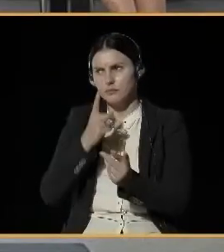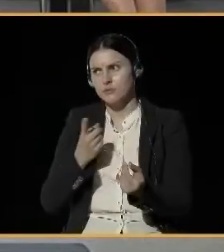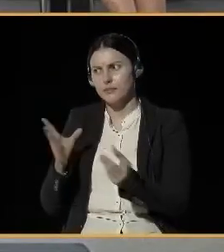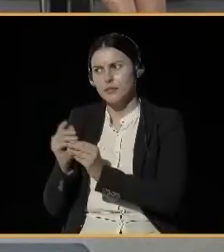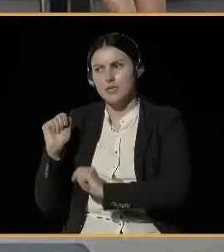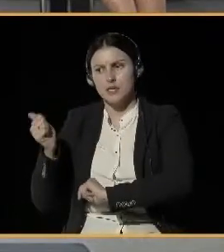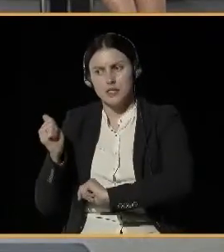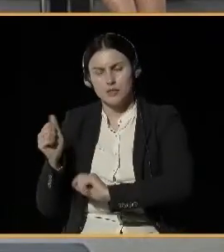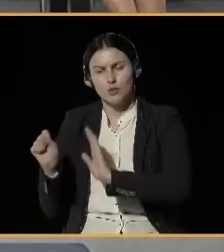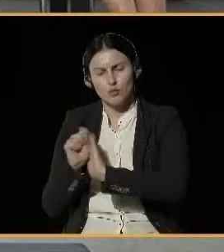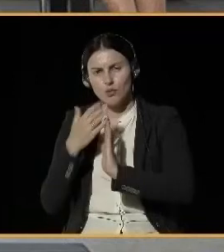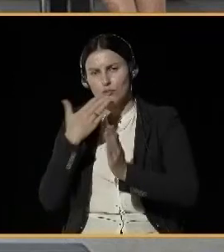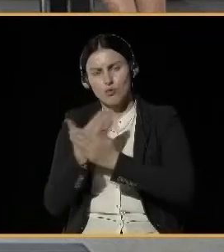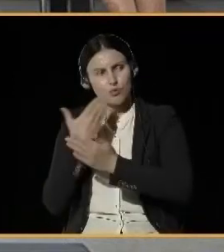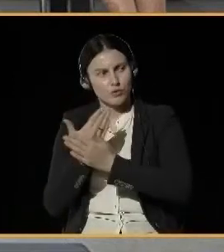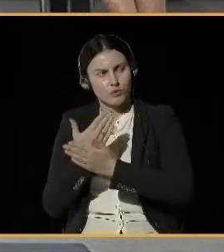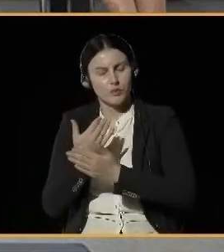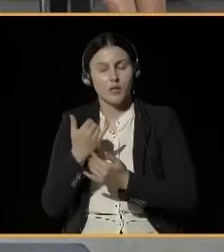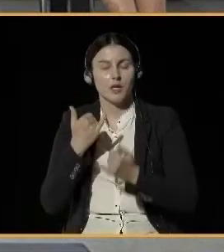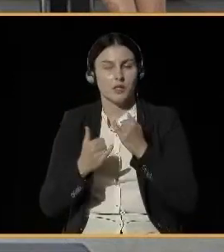please ask.